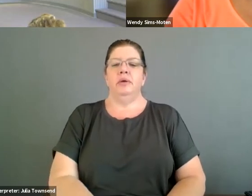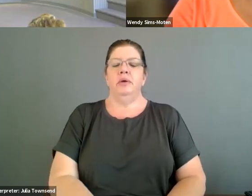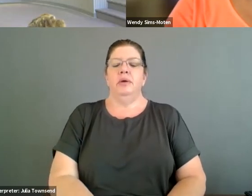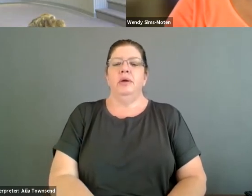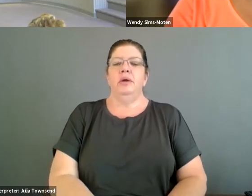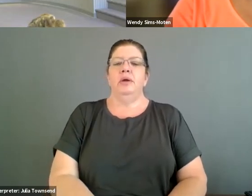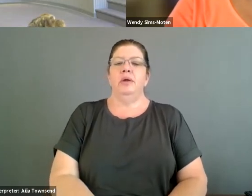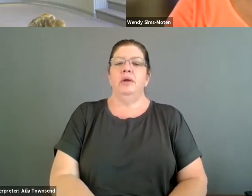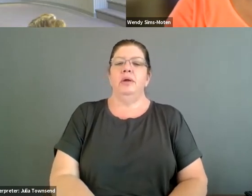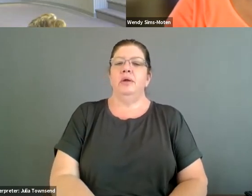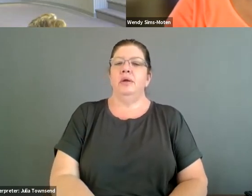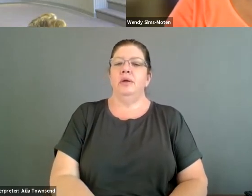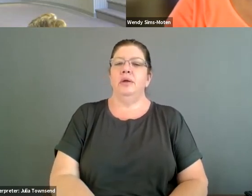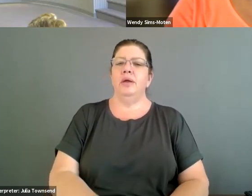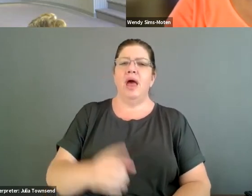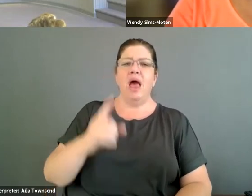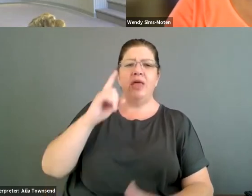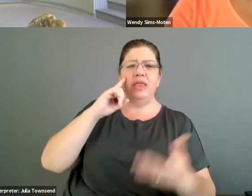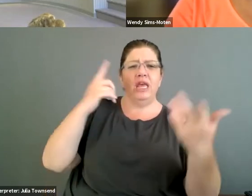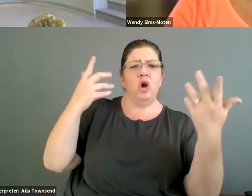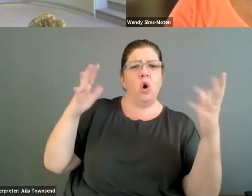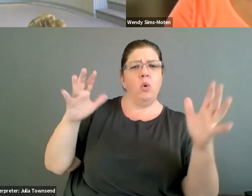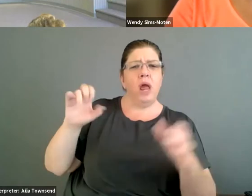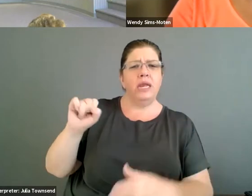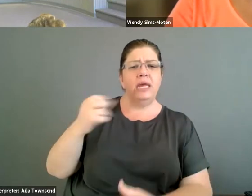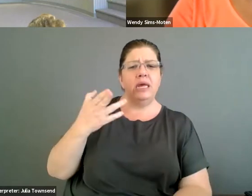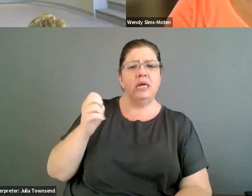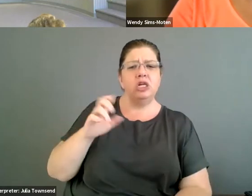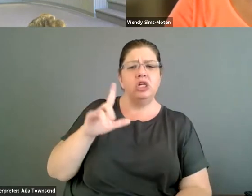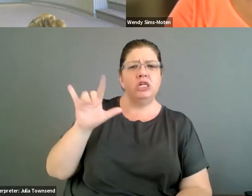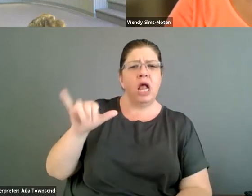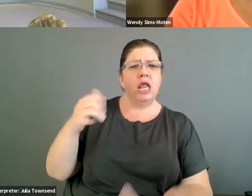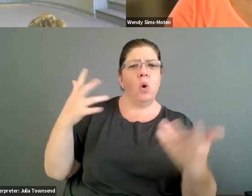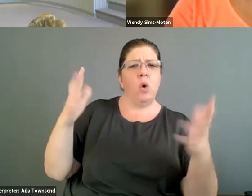Mr. Hill, I believe we already had Shelley. Oh,